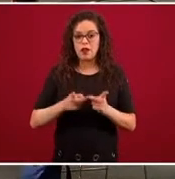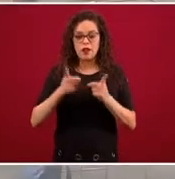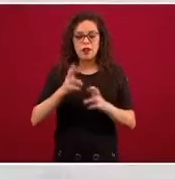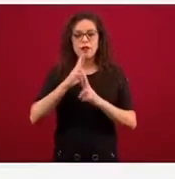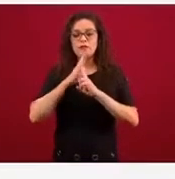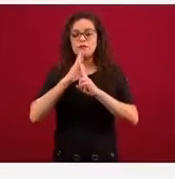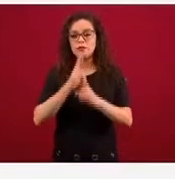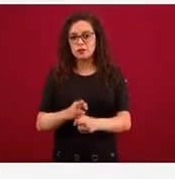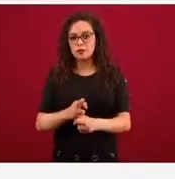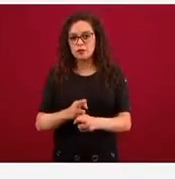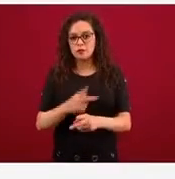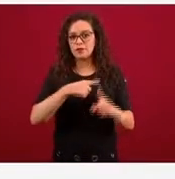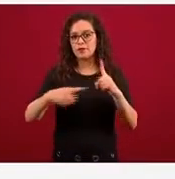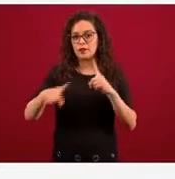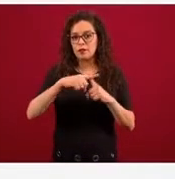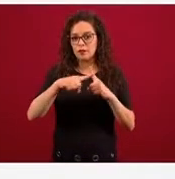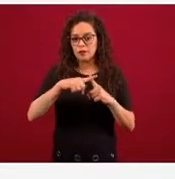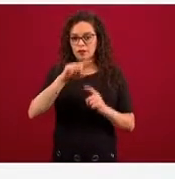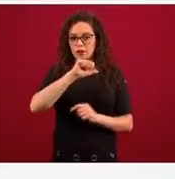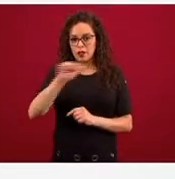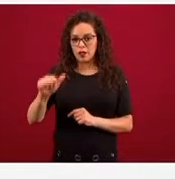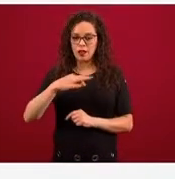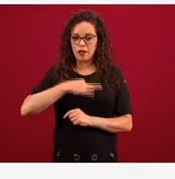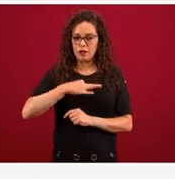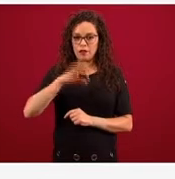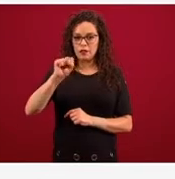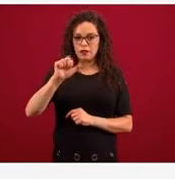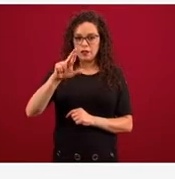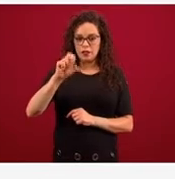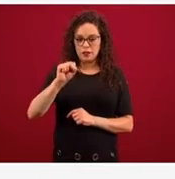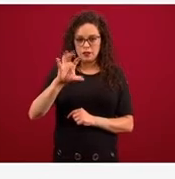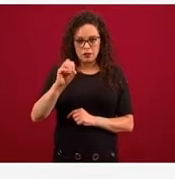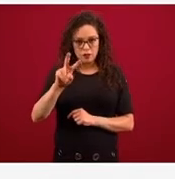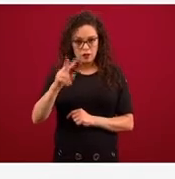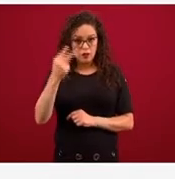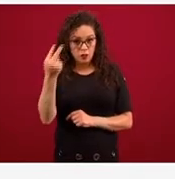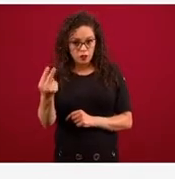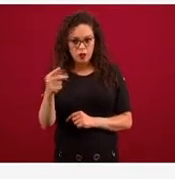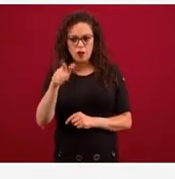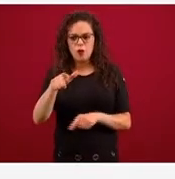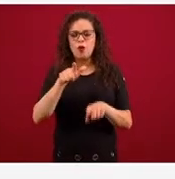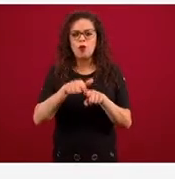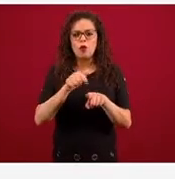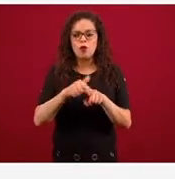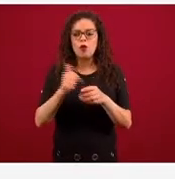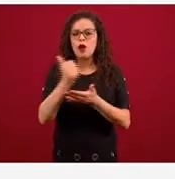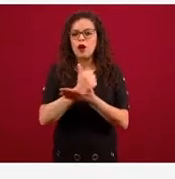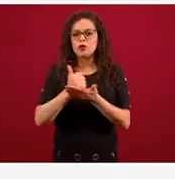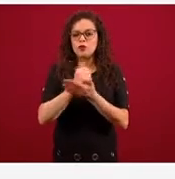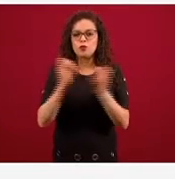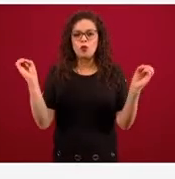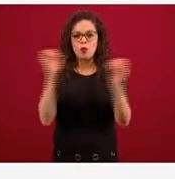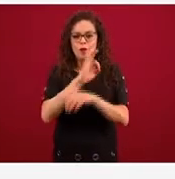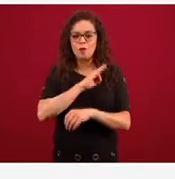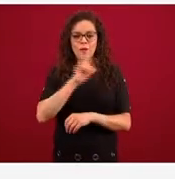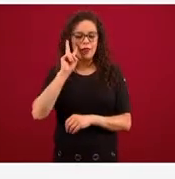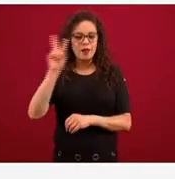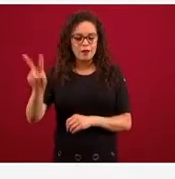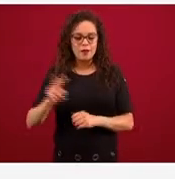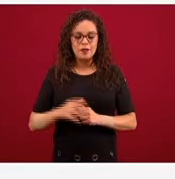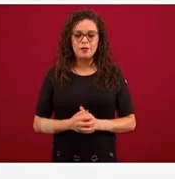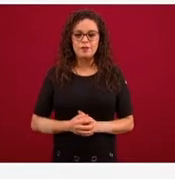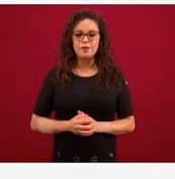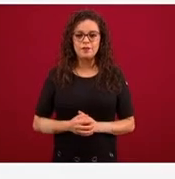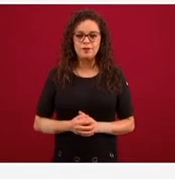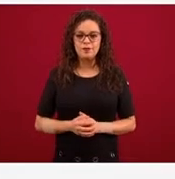for COVID. positivo a SARS-CoV-2, These are the ones that que are son in las que dark están en blue. color azul oscuro. También We están can